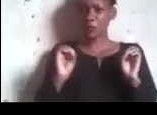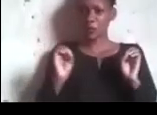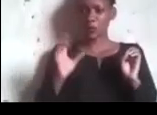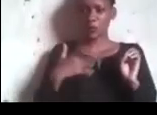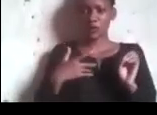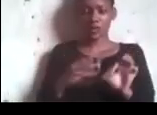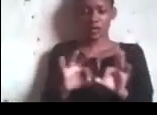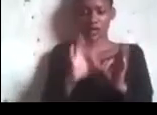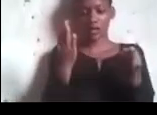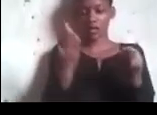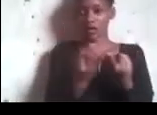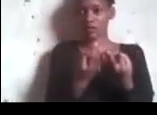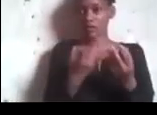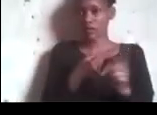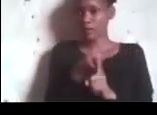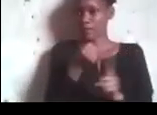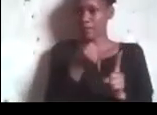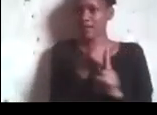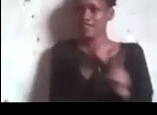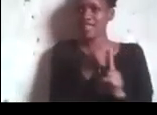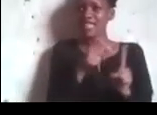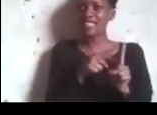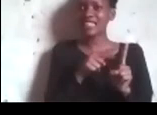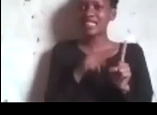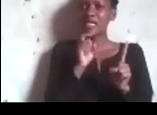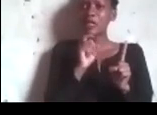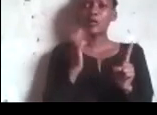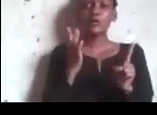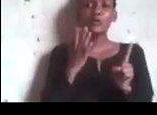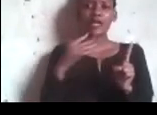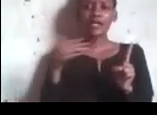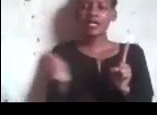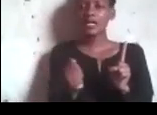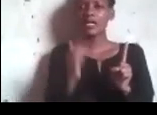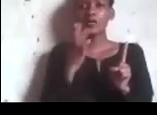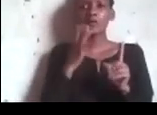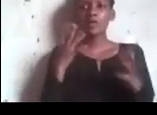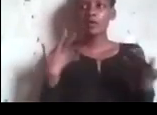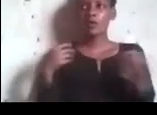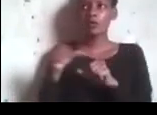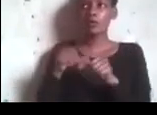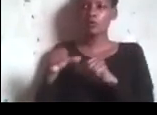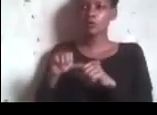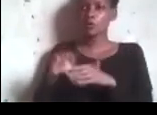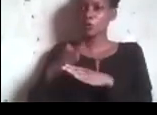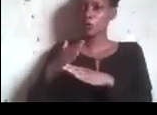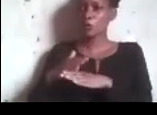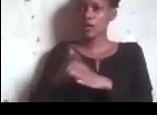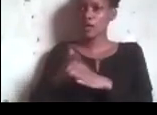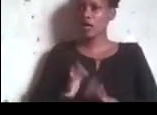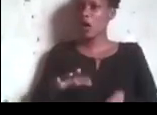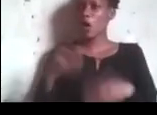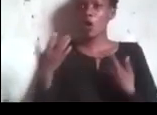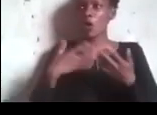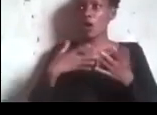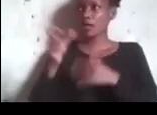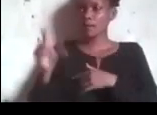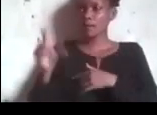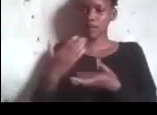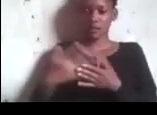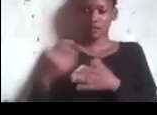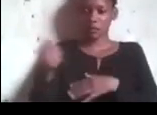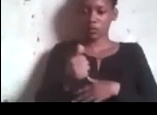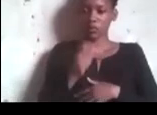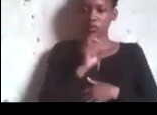can be used as a mediator, whether you can use a social worker or other person that is